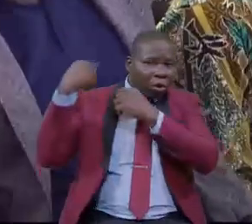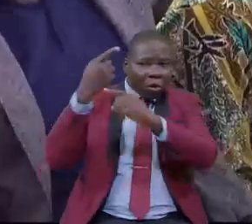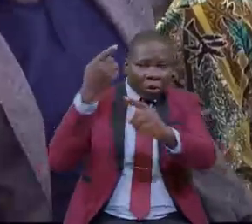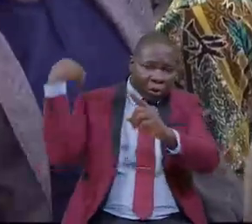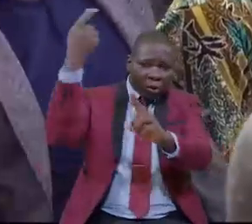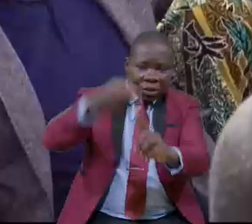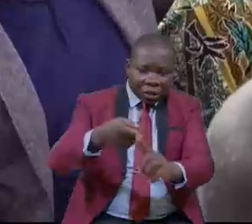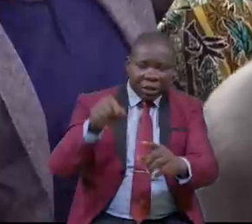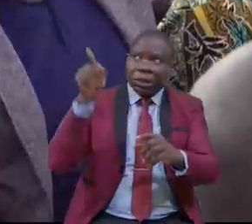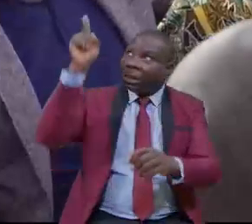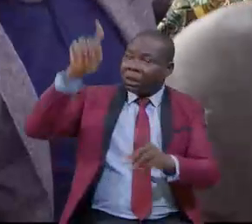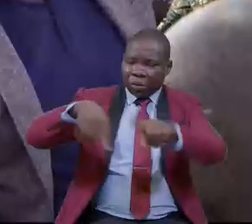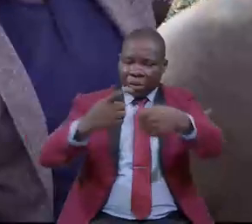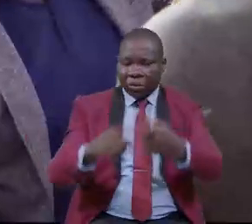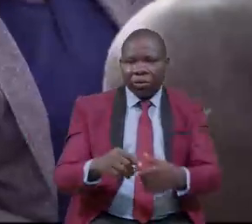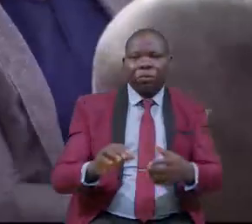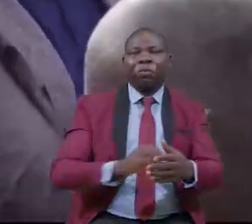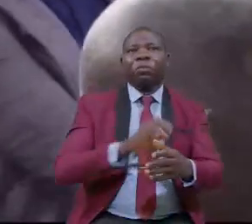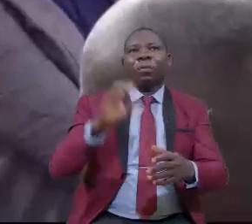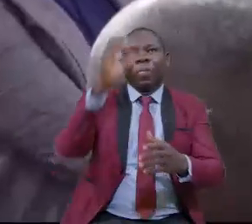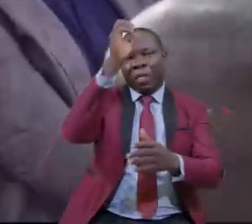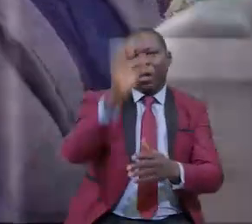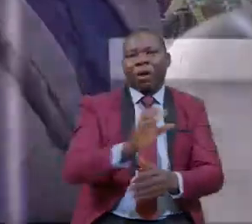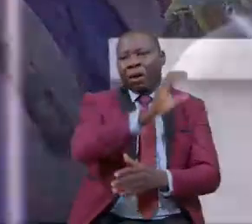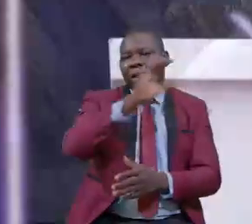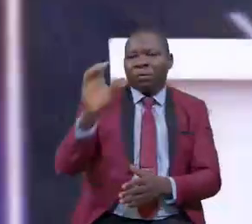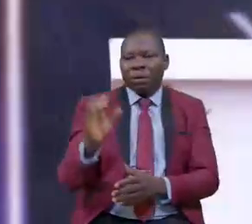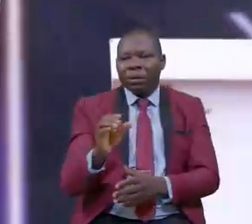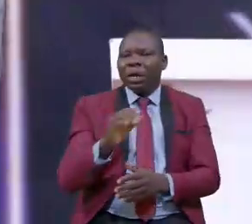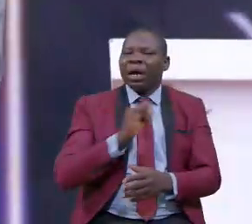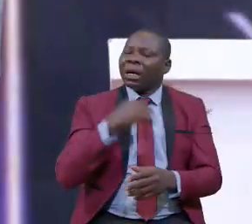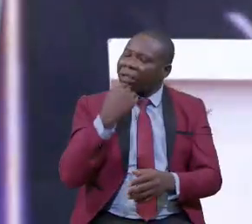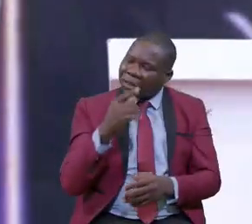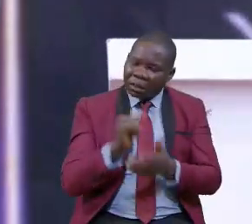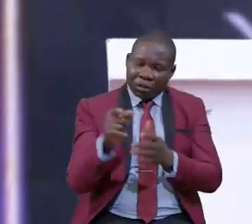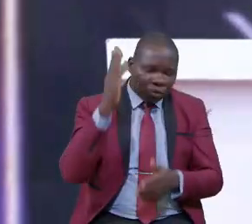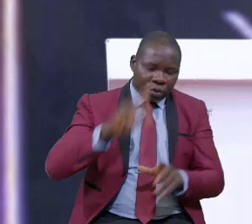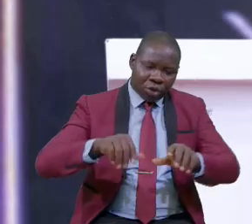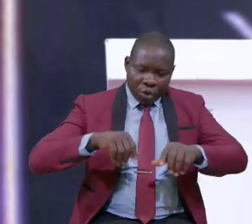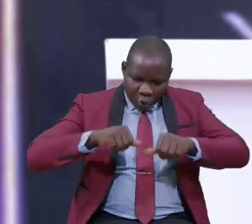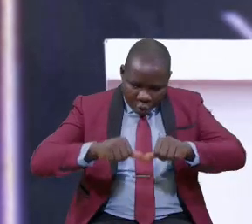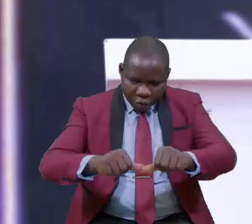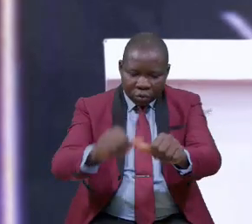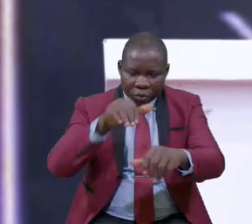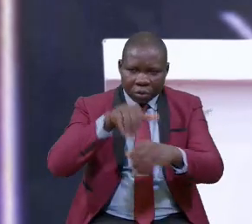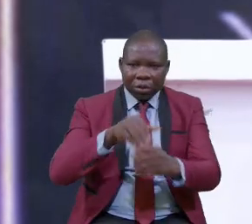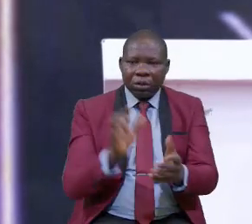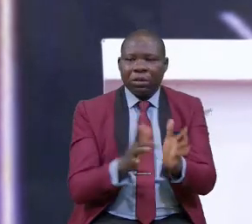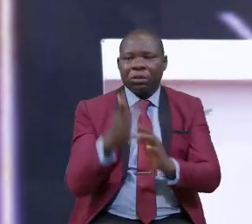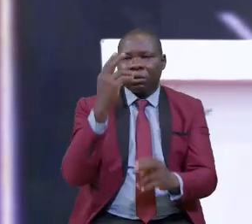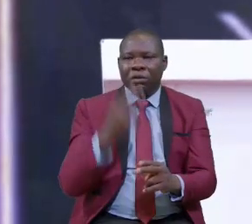go on. Amen. If you've written it in your diary, and they said, on this particular